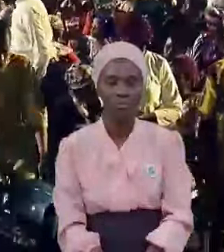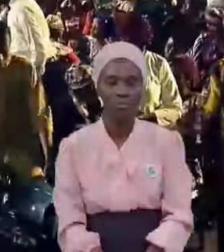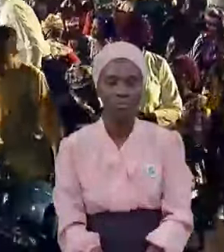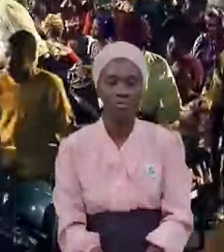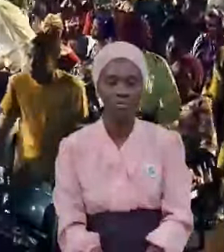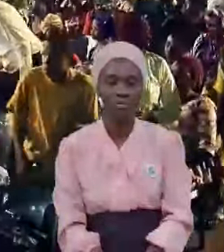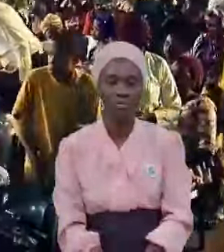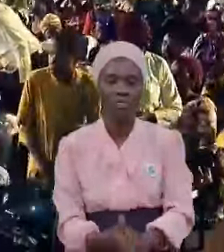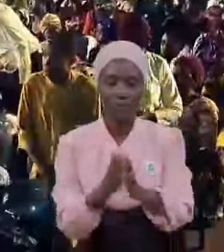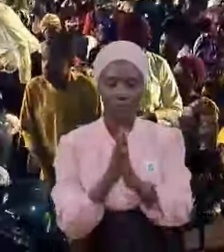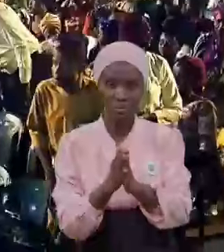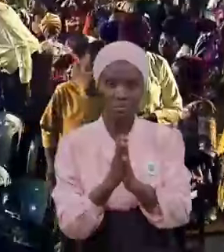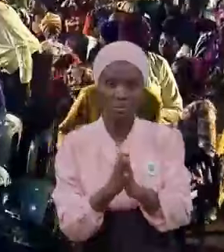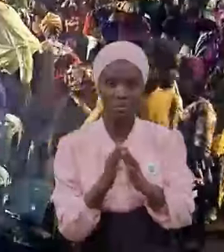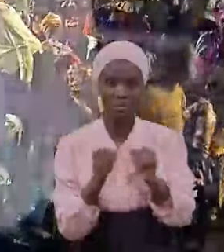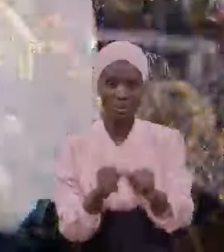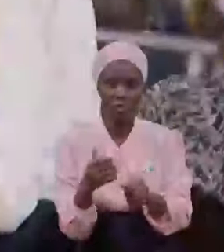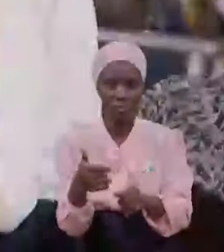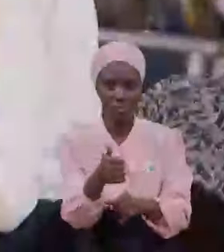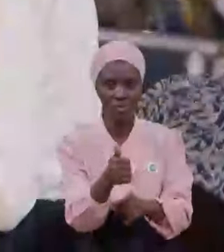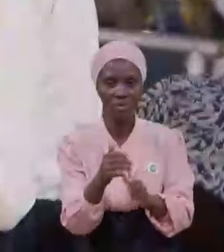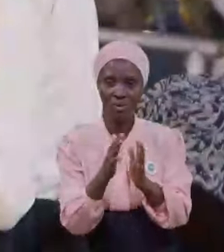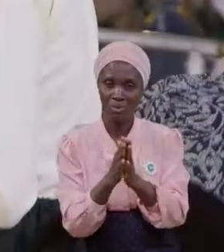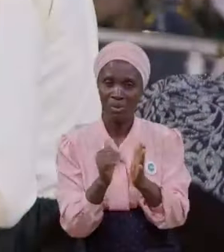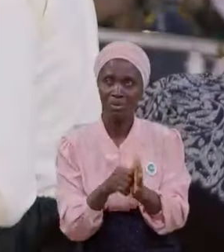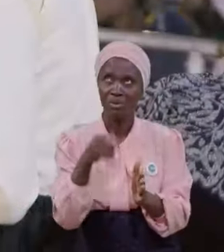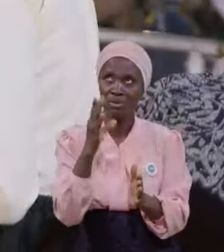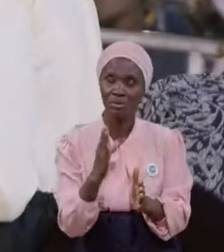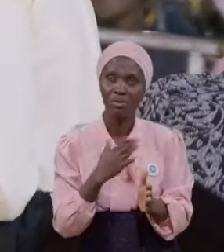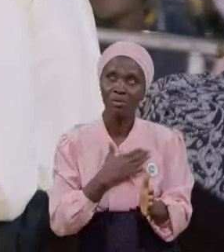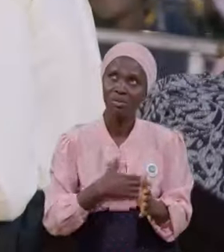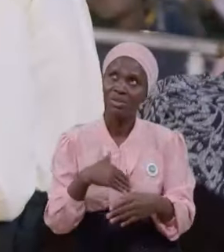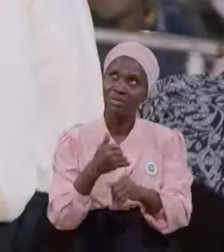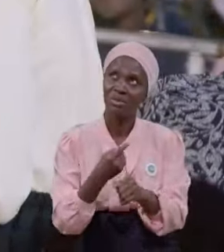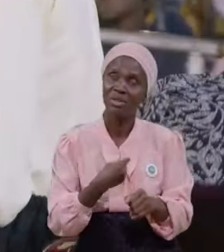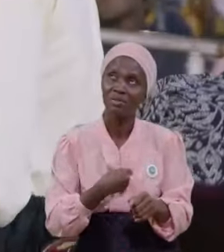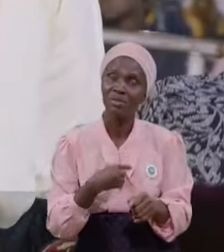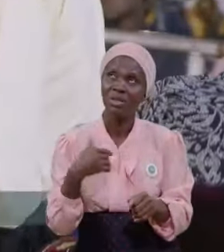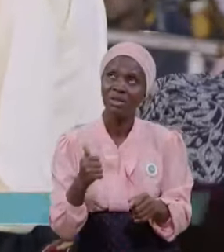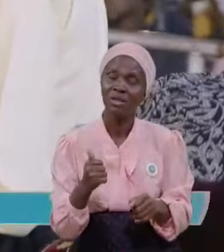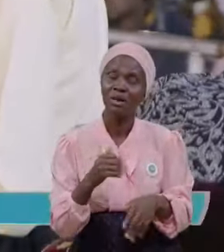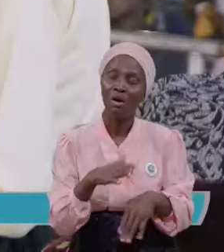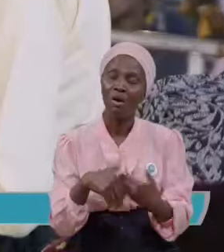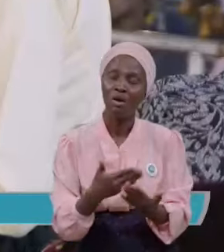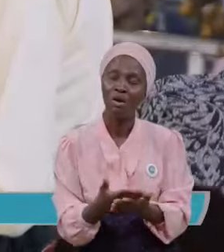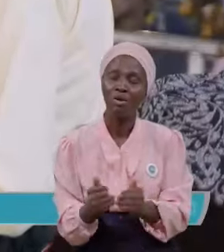actual Christian. Why not begin to pray and consecrate yourself more and more?